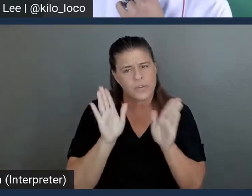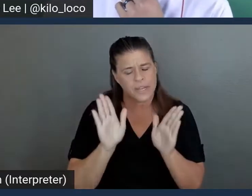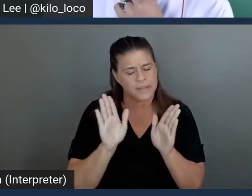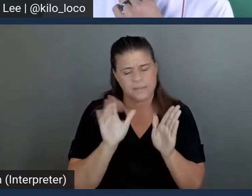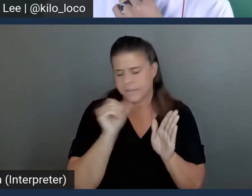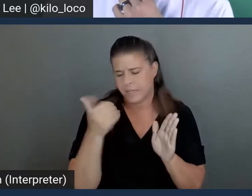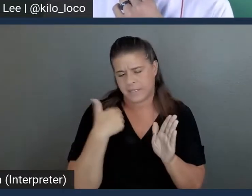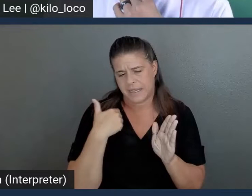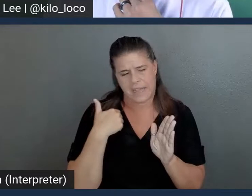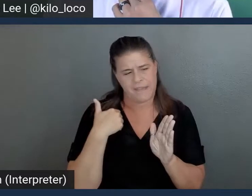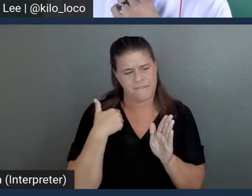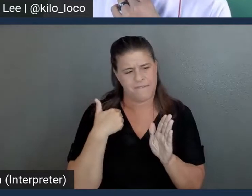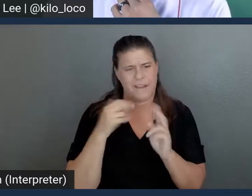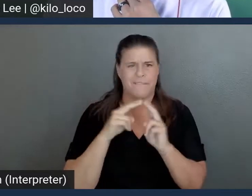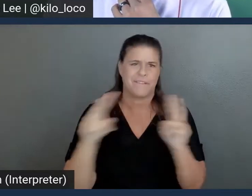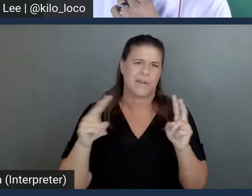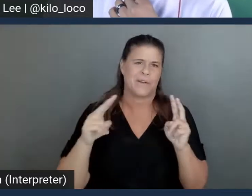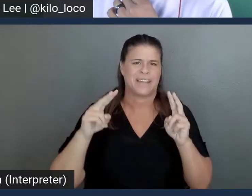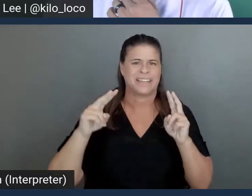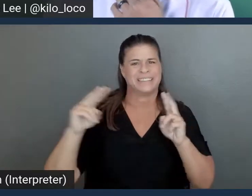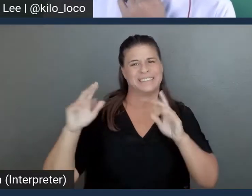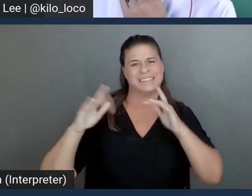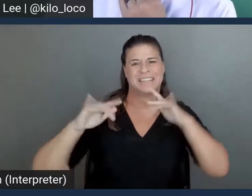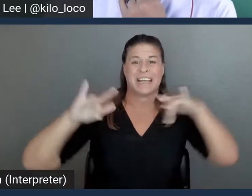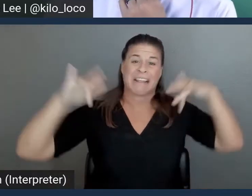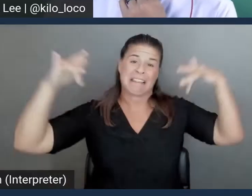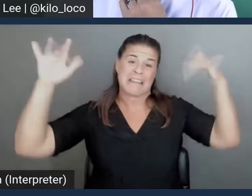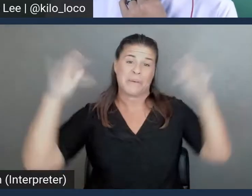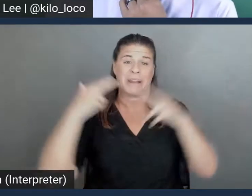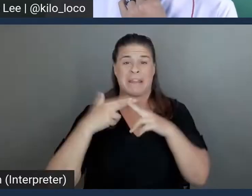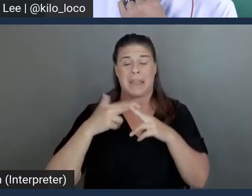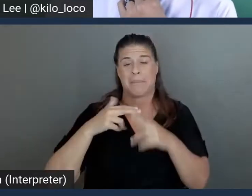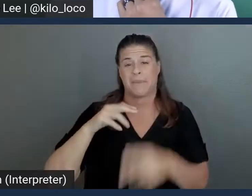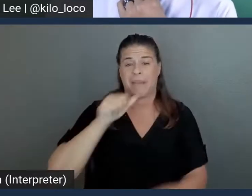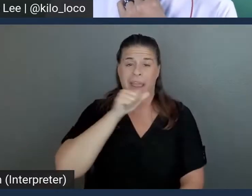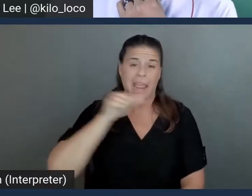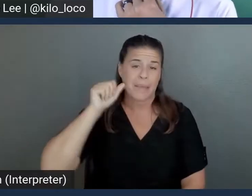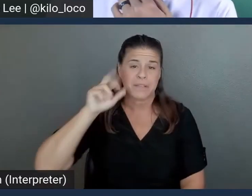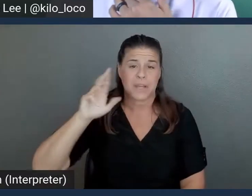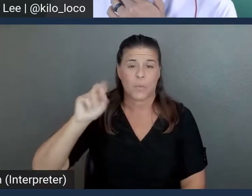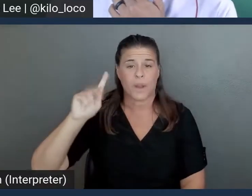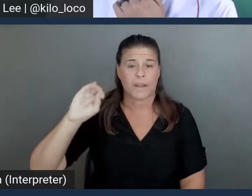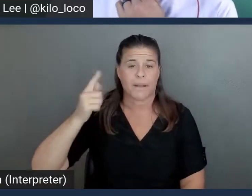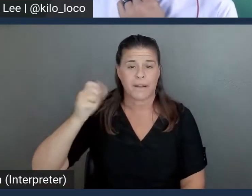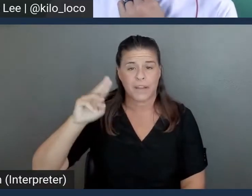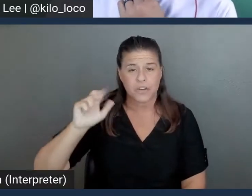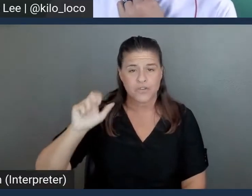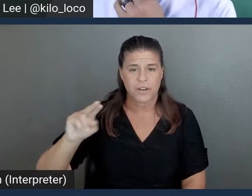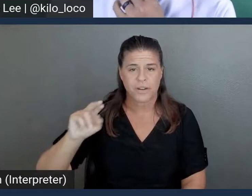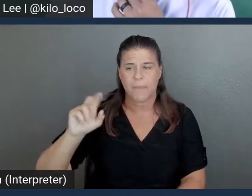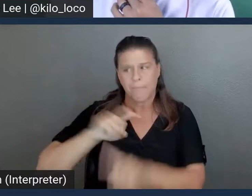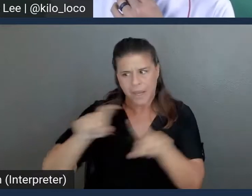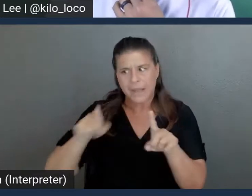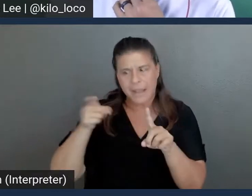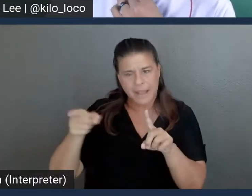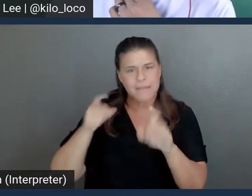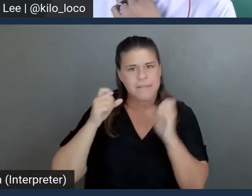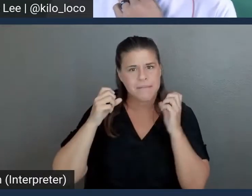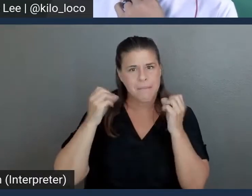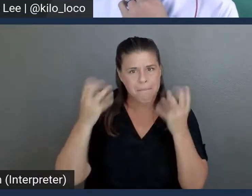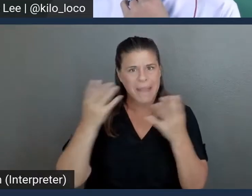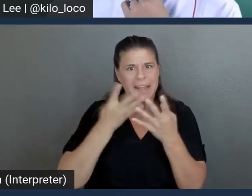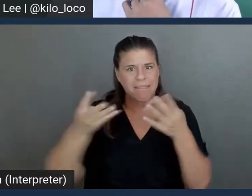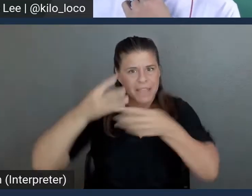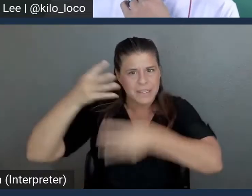have a very striking name to call it, Amazon Rekognition X, but it does a lot of things. And for people